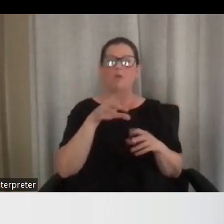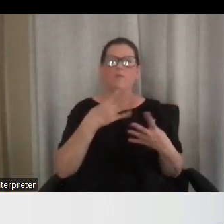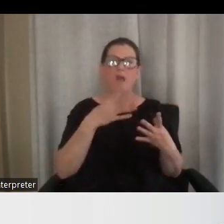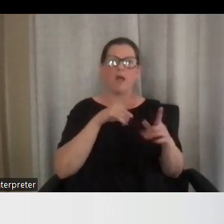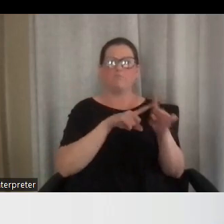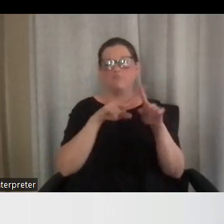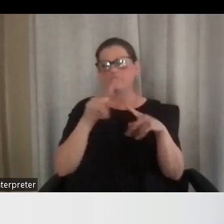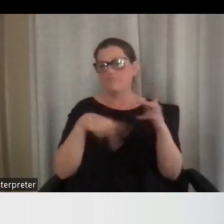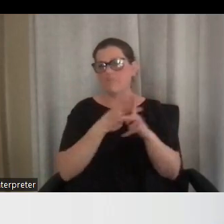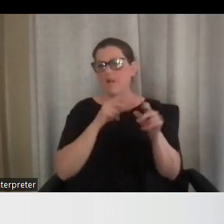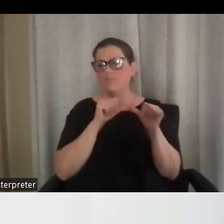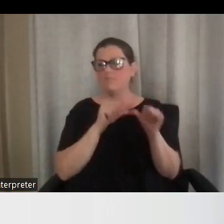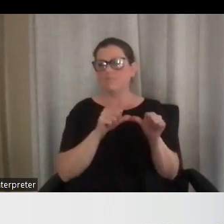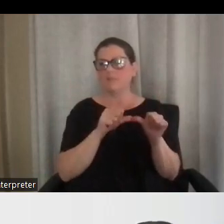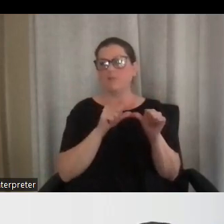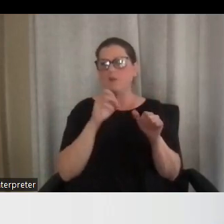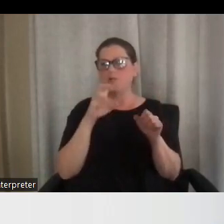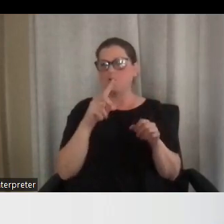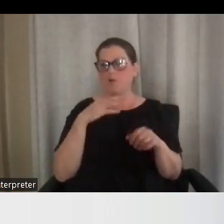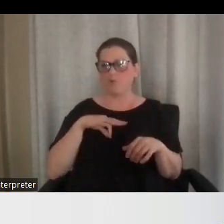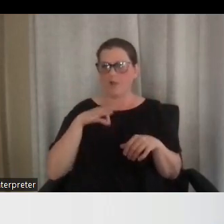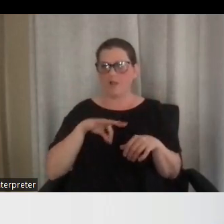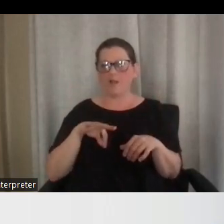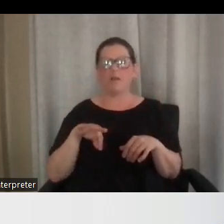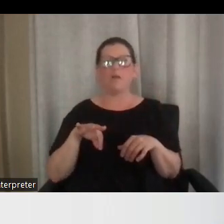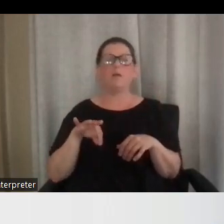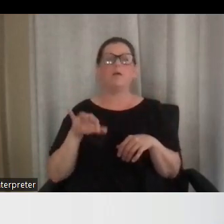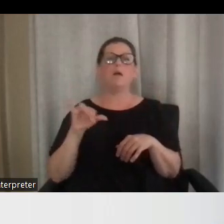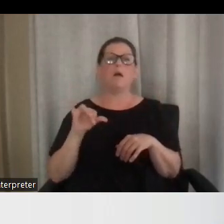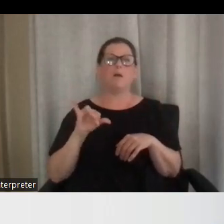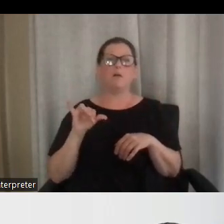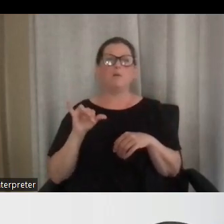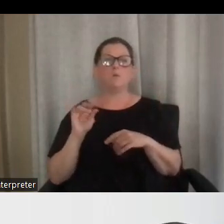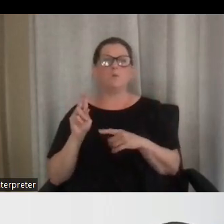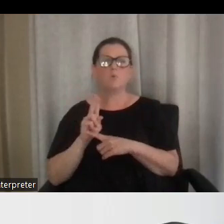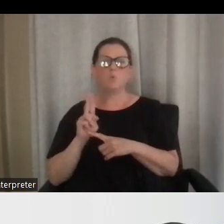continuing education credits. And we've also been able to use